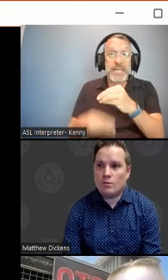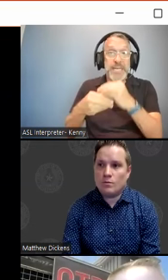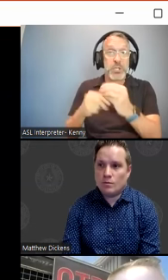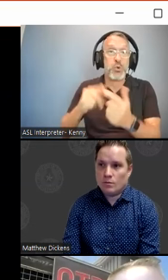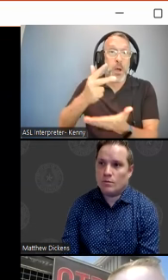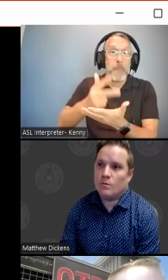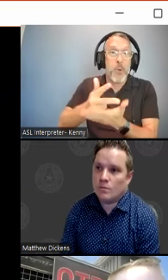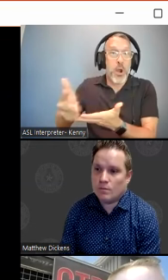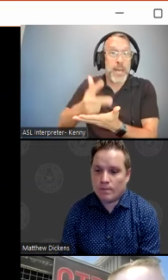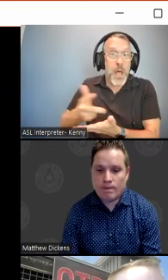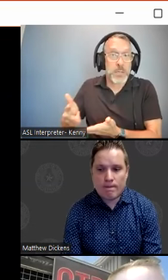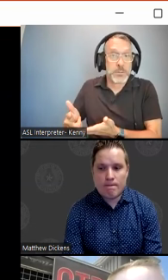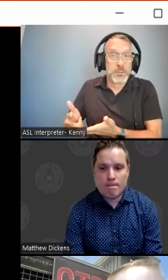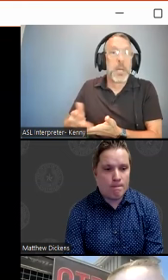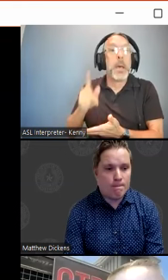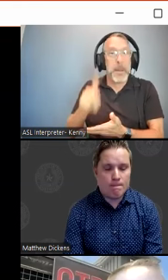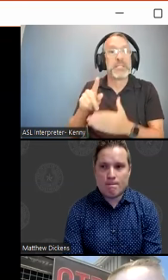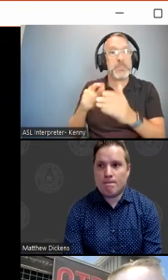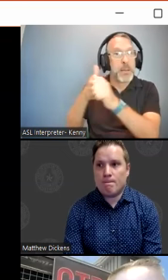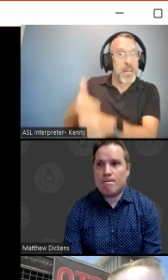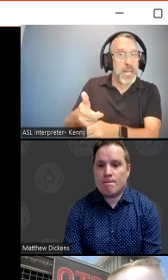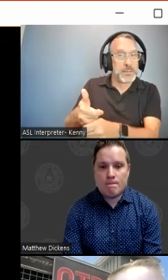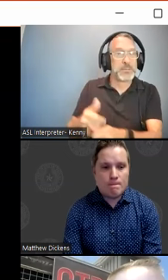parking lot of the facility, it has to comply.